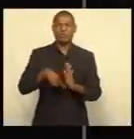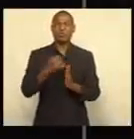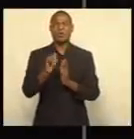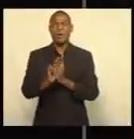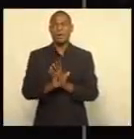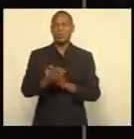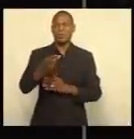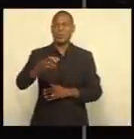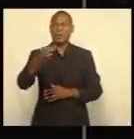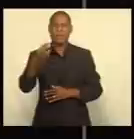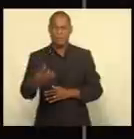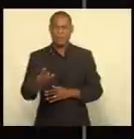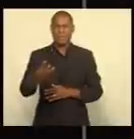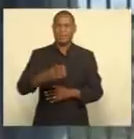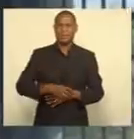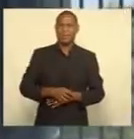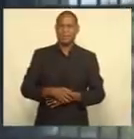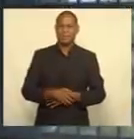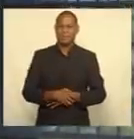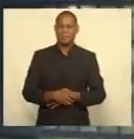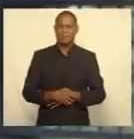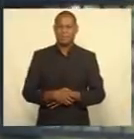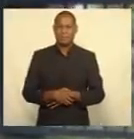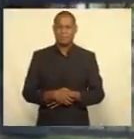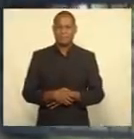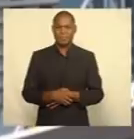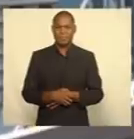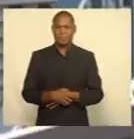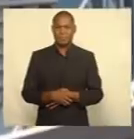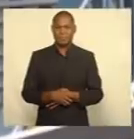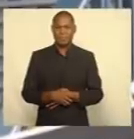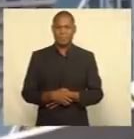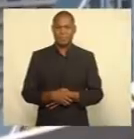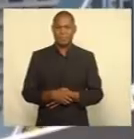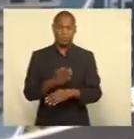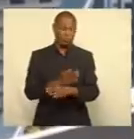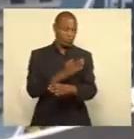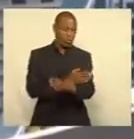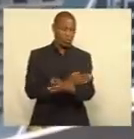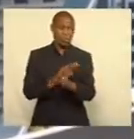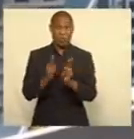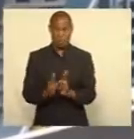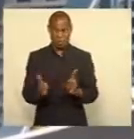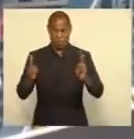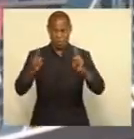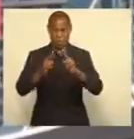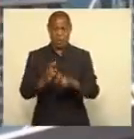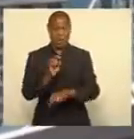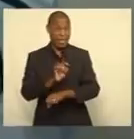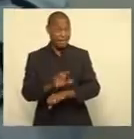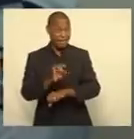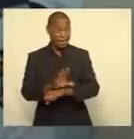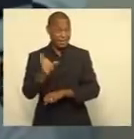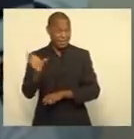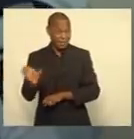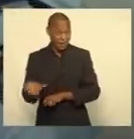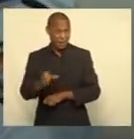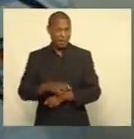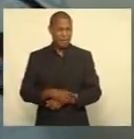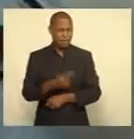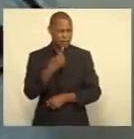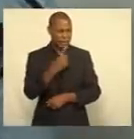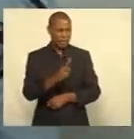2019. Kelly Vadala reports. Former UN Regional Security Advisor Charles O'Hanlon testified Lusaka was